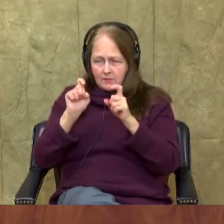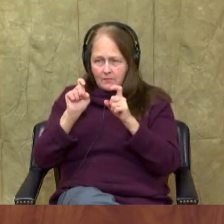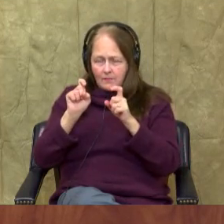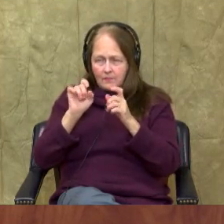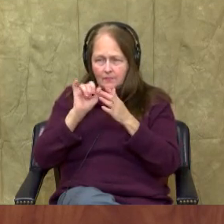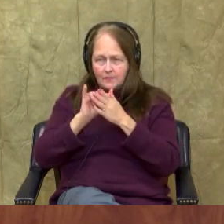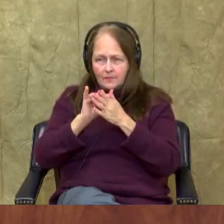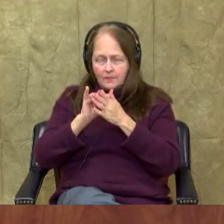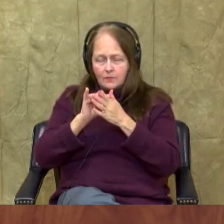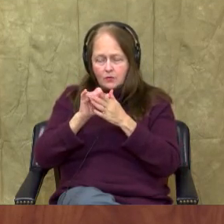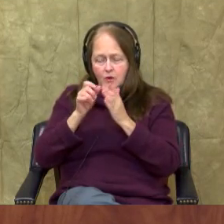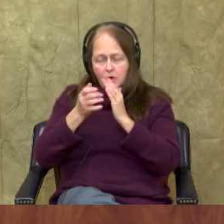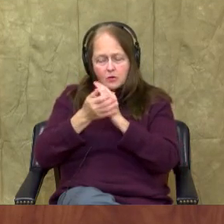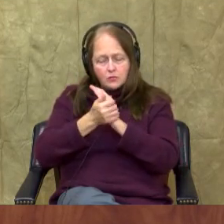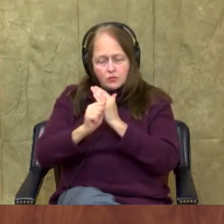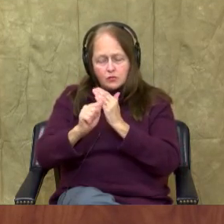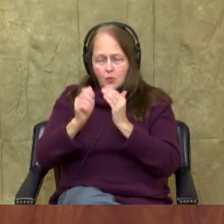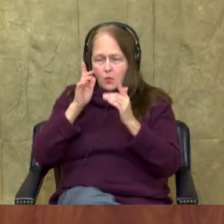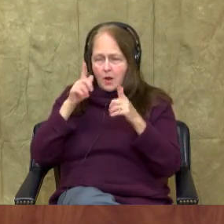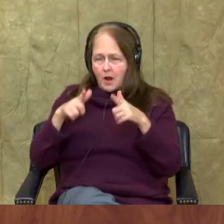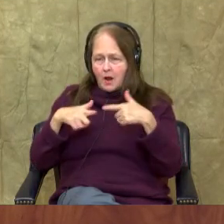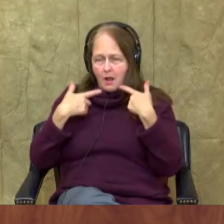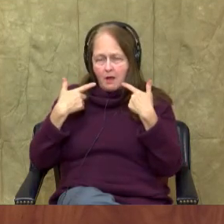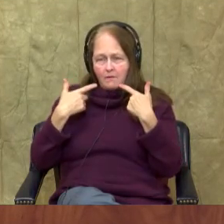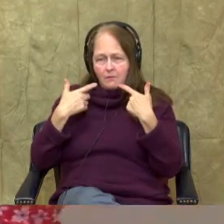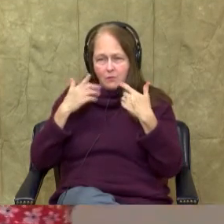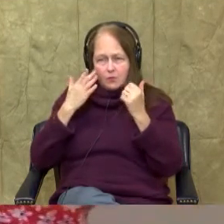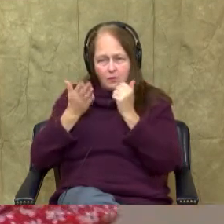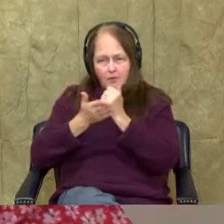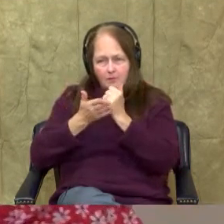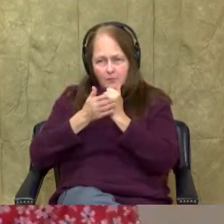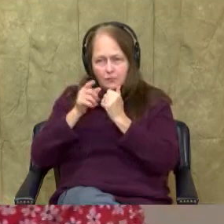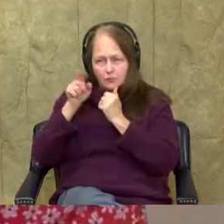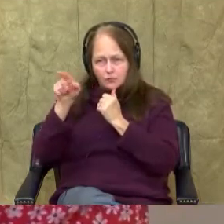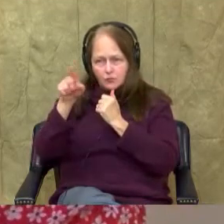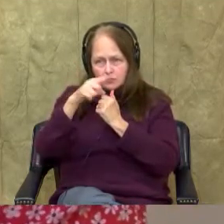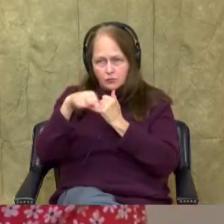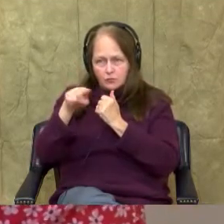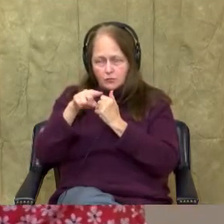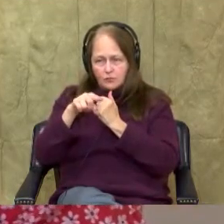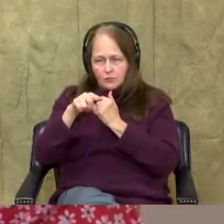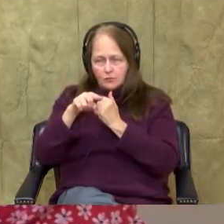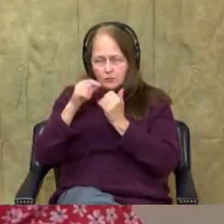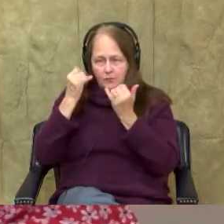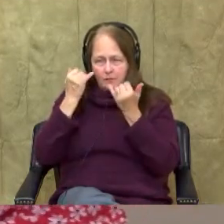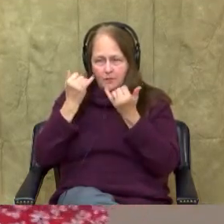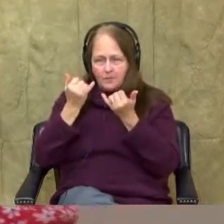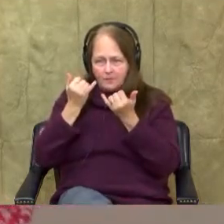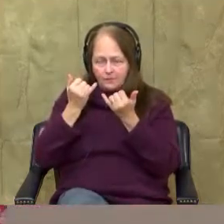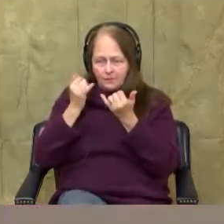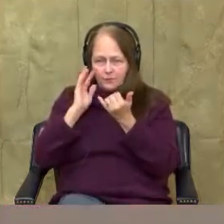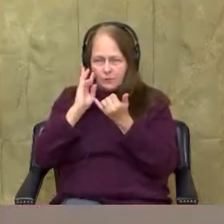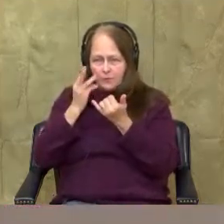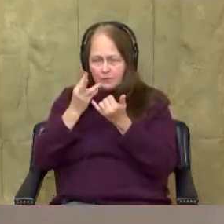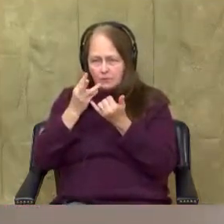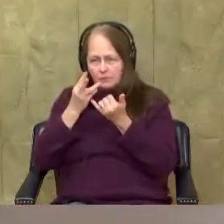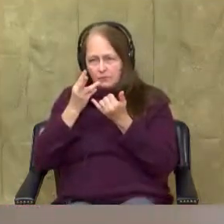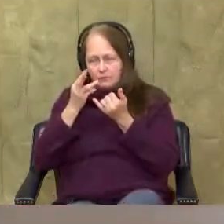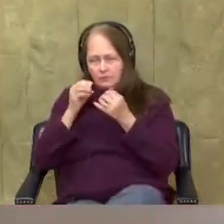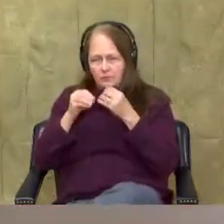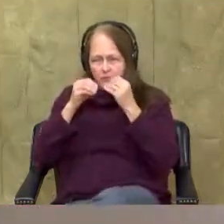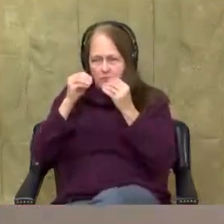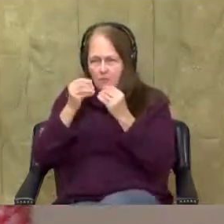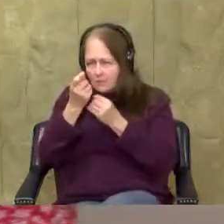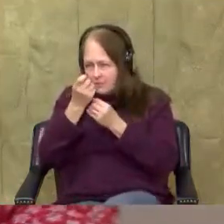because it is a life skill that will help you no matter what you go into. Now, we are going to move into something